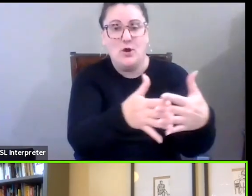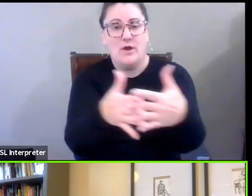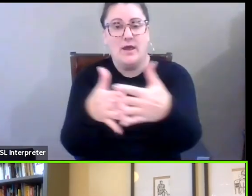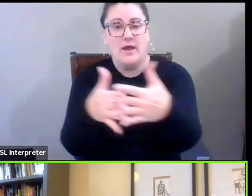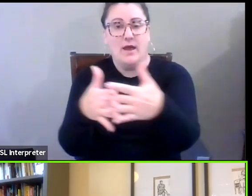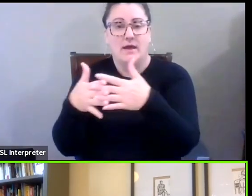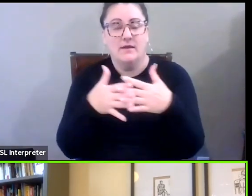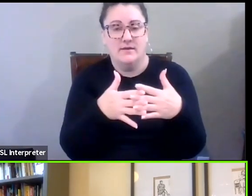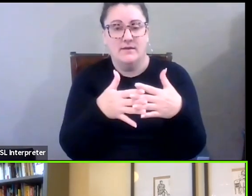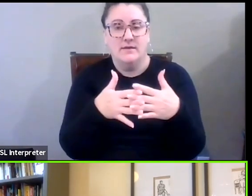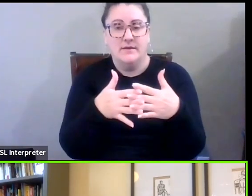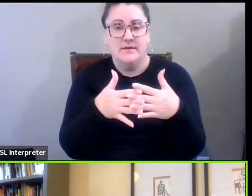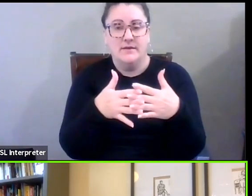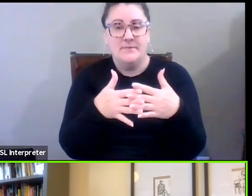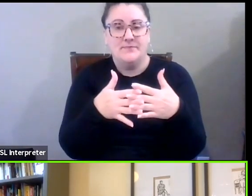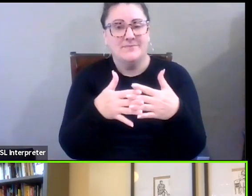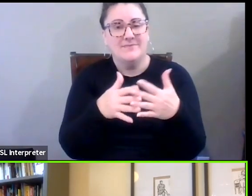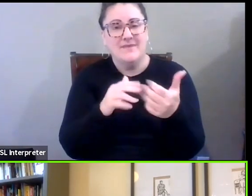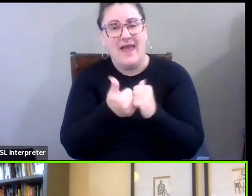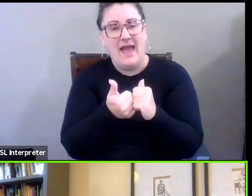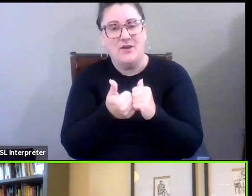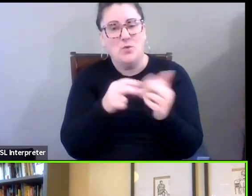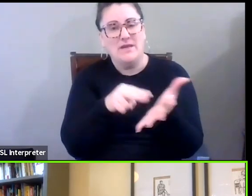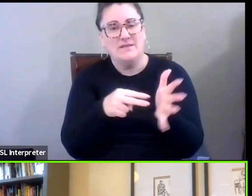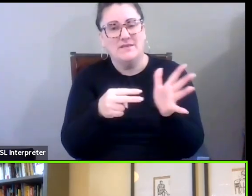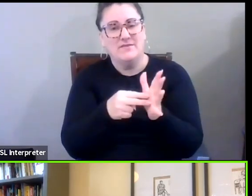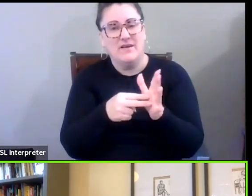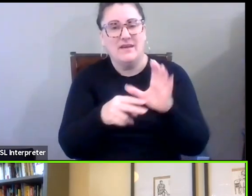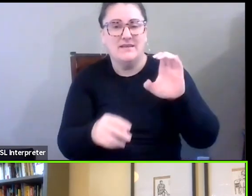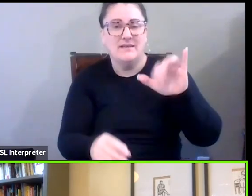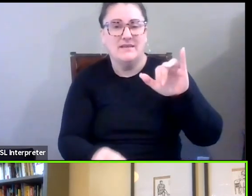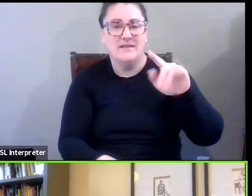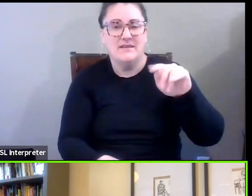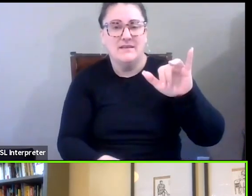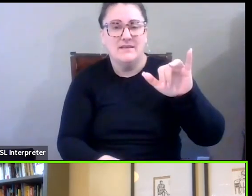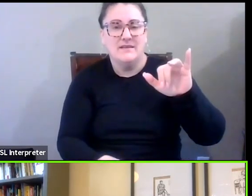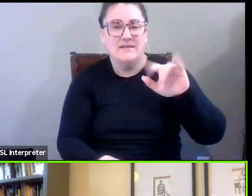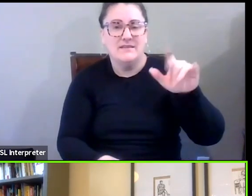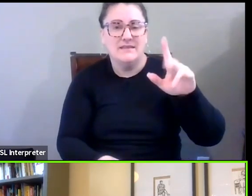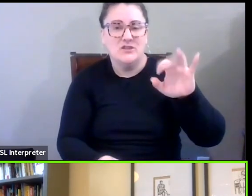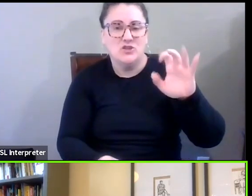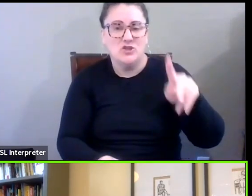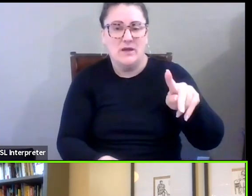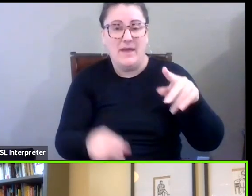And how do we define citizenship within this country?